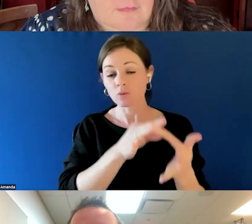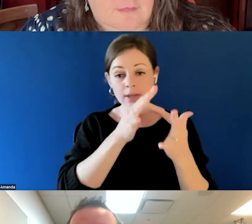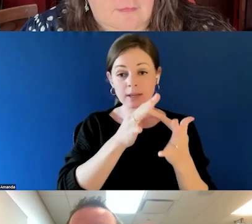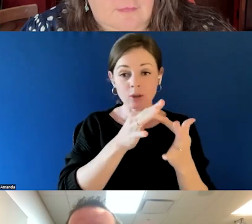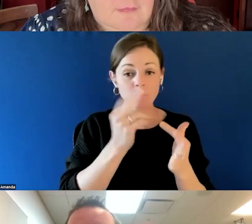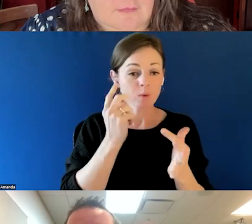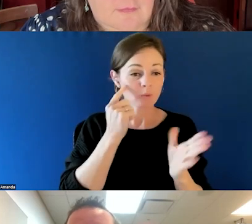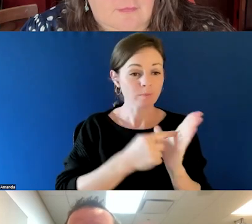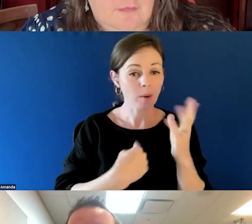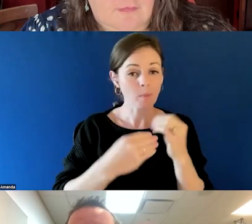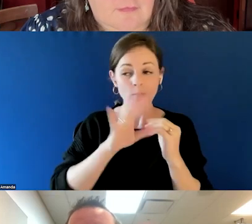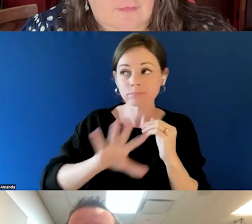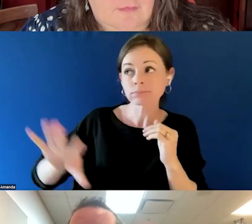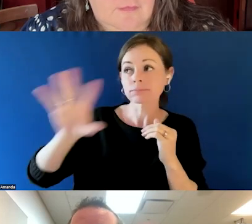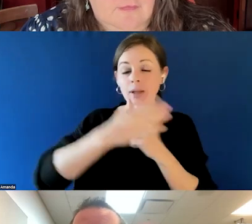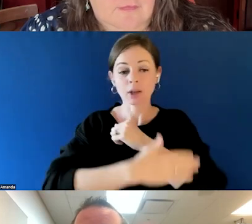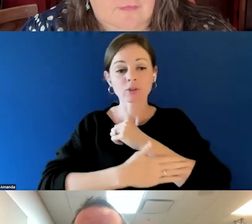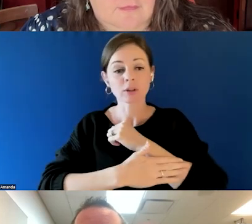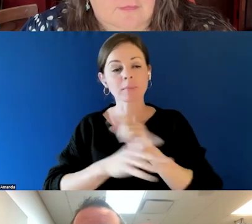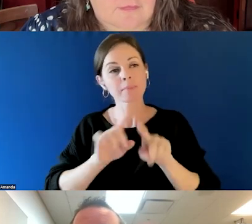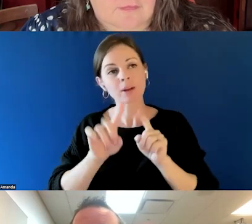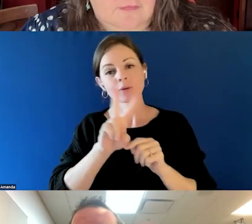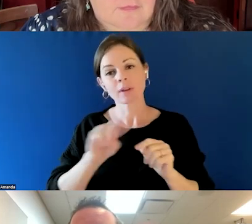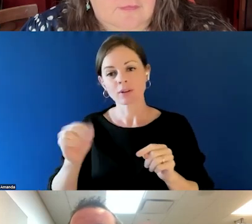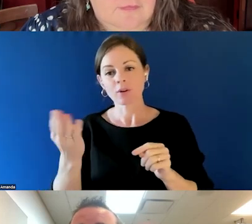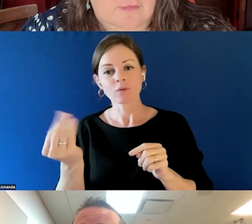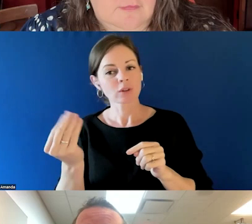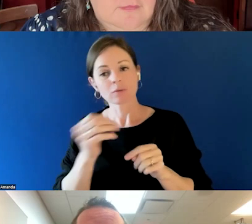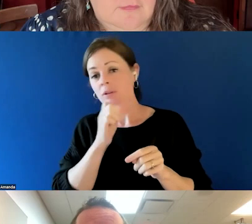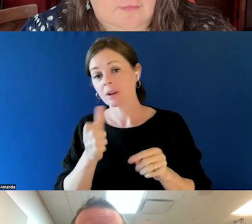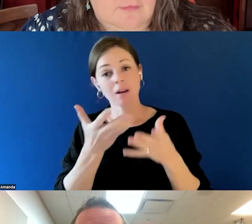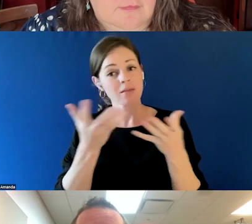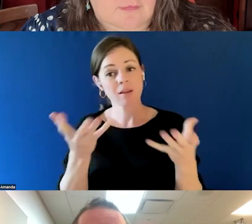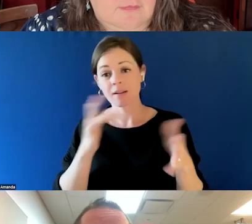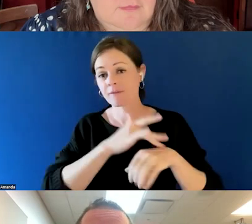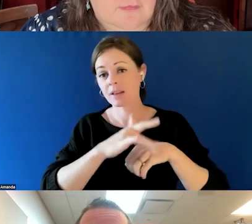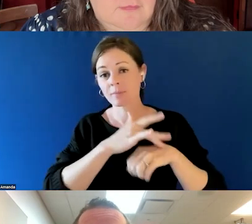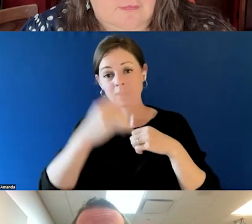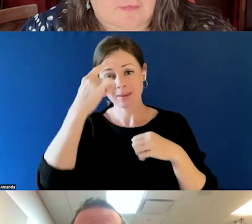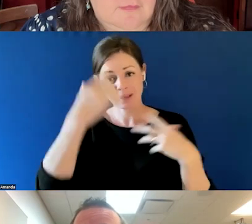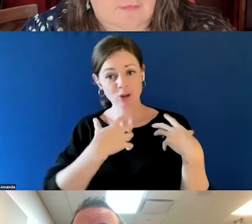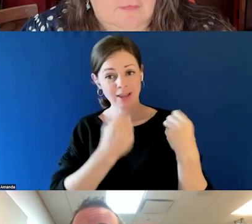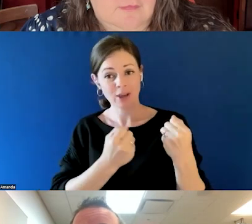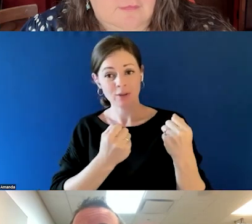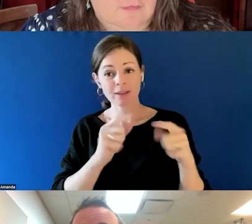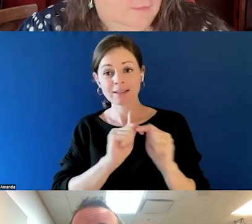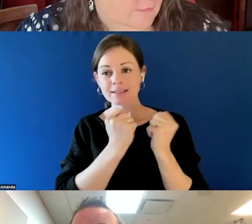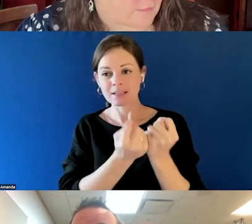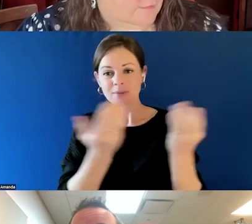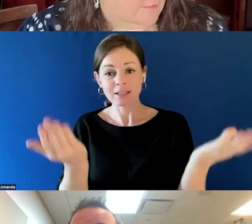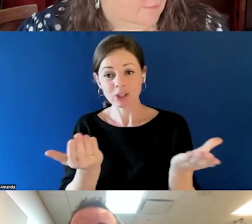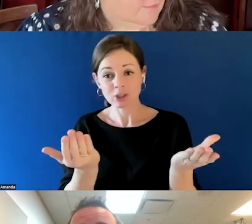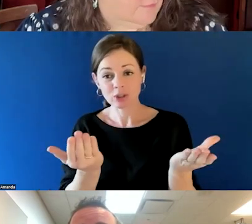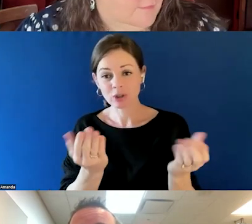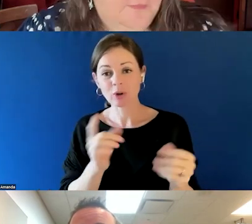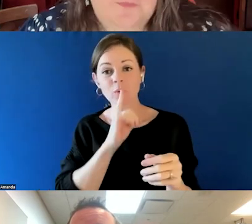more of these around the country now, but in 2014, there weren't a ton of these. Our mental health teams here, we really don't do anything else other